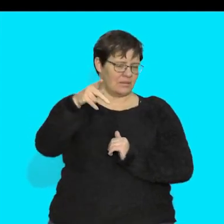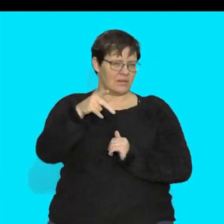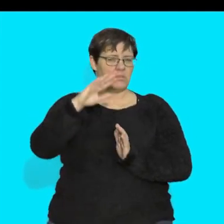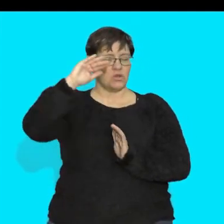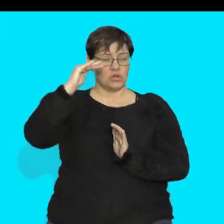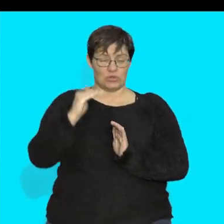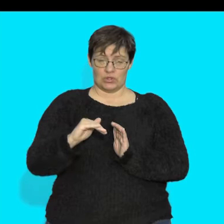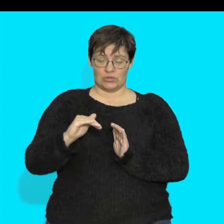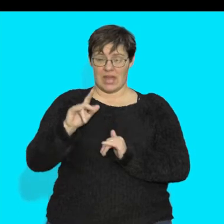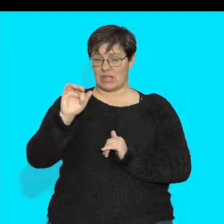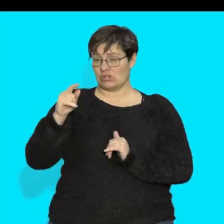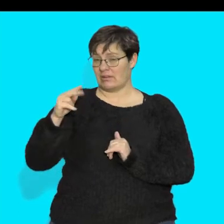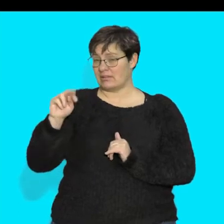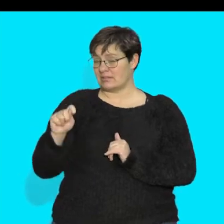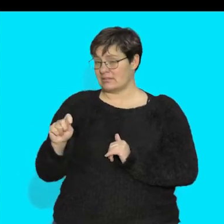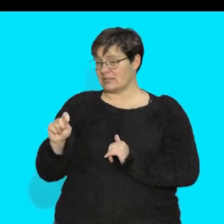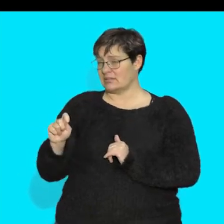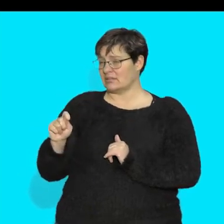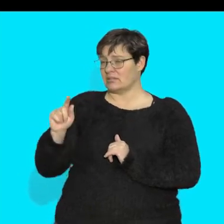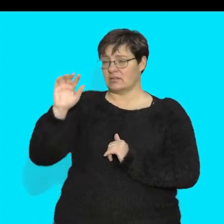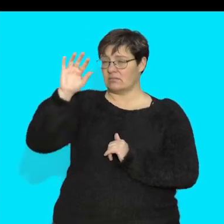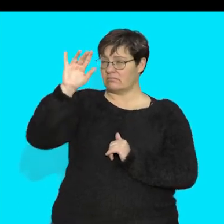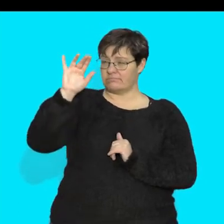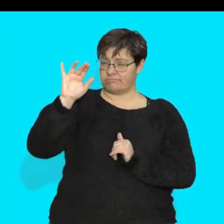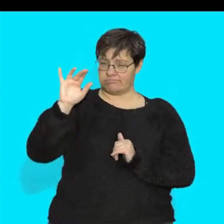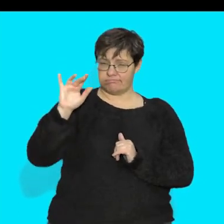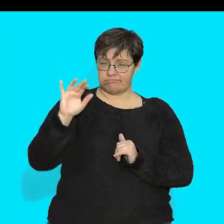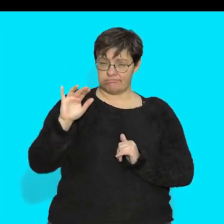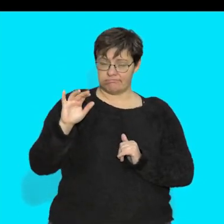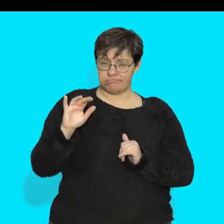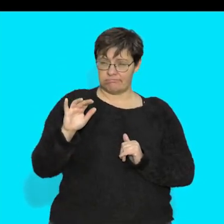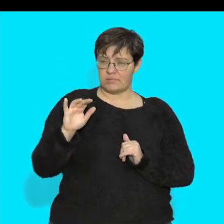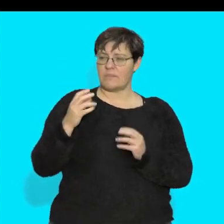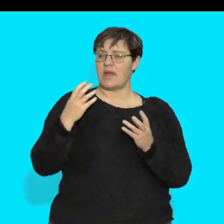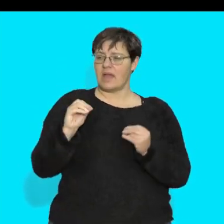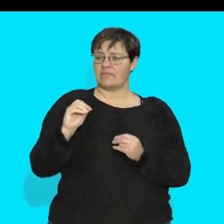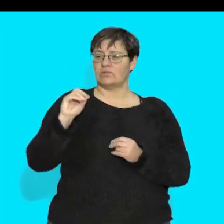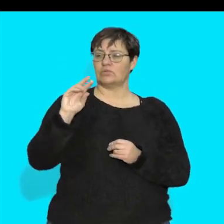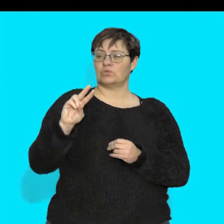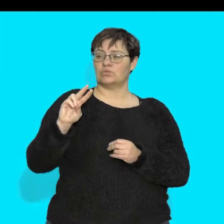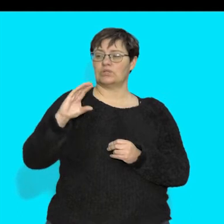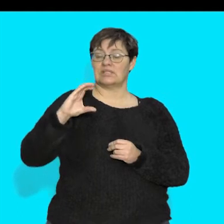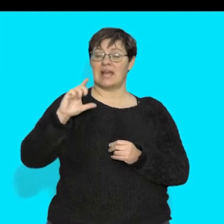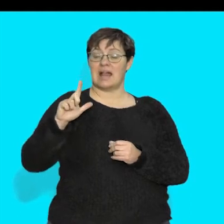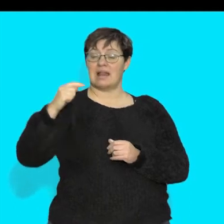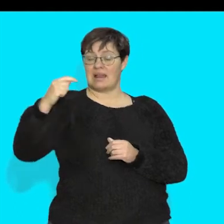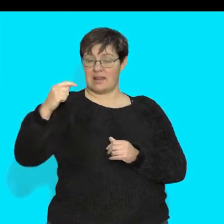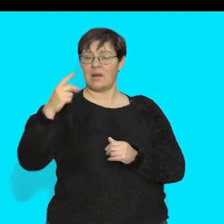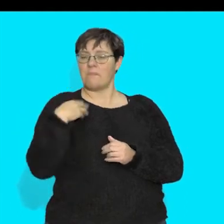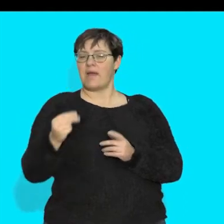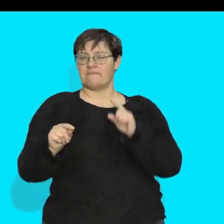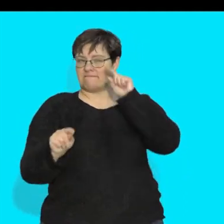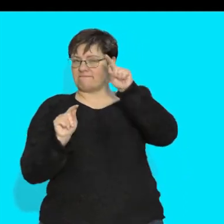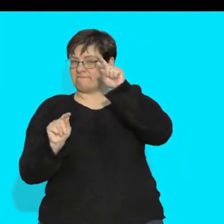as a reducing agent. And we go even further down and we get chloride. Those are the things that we've